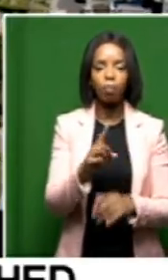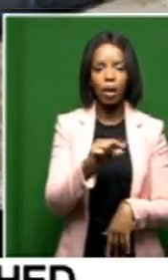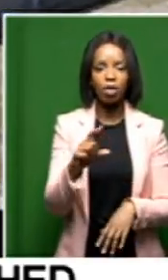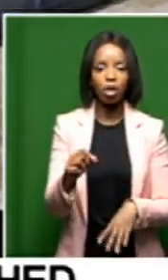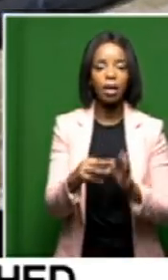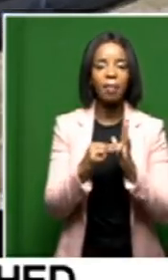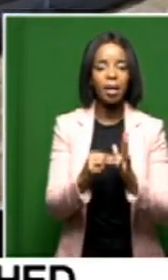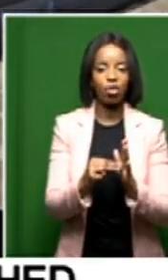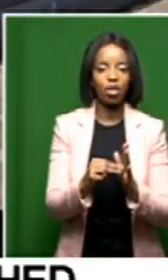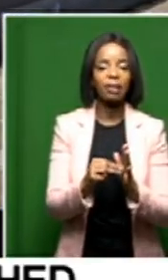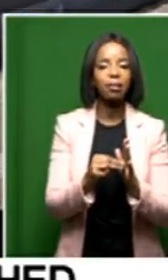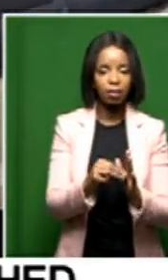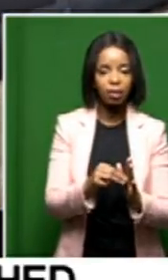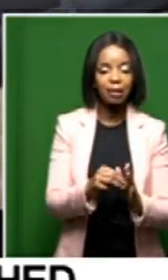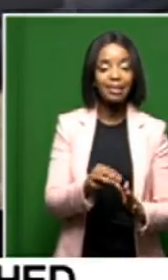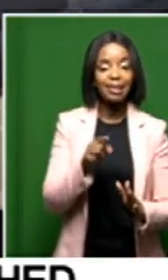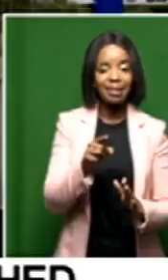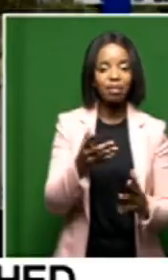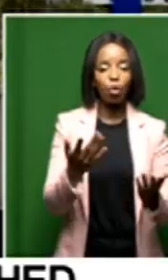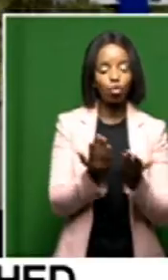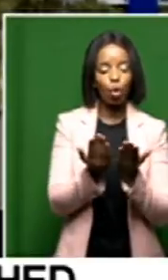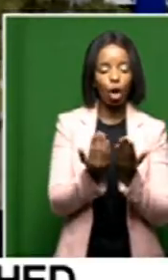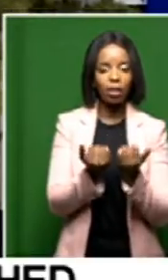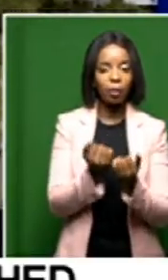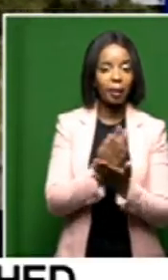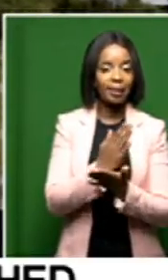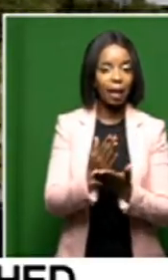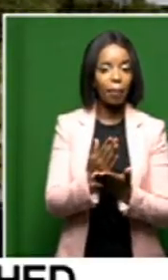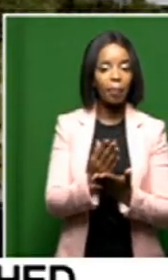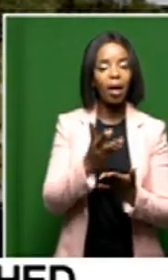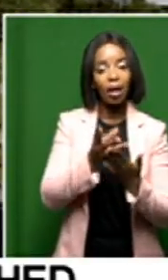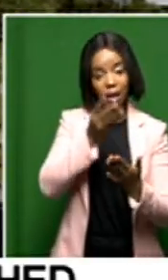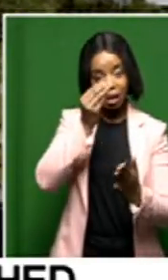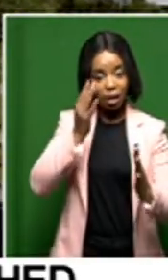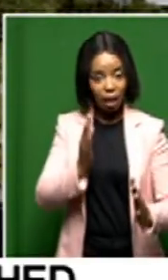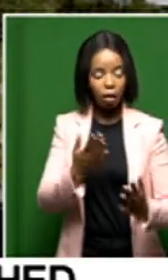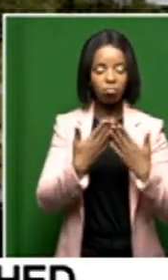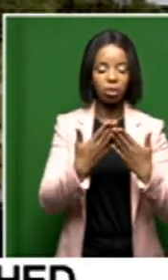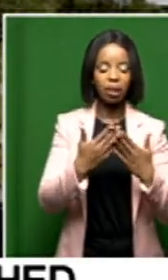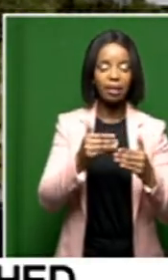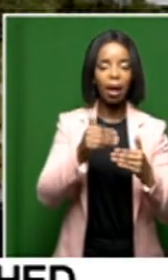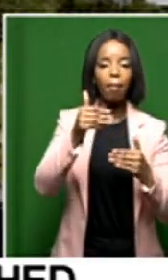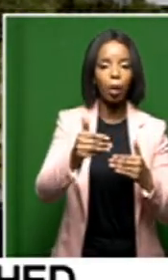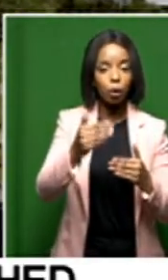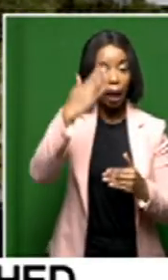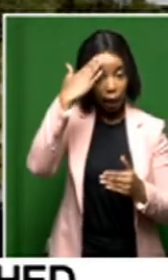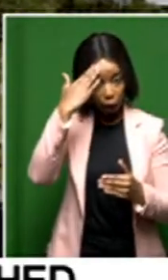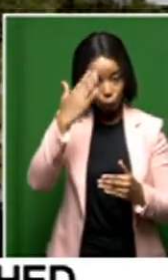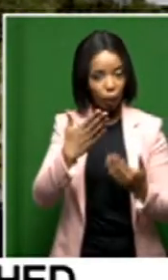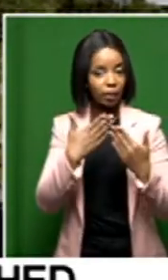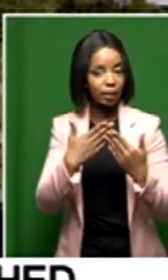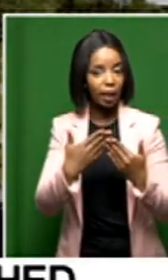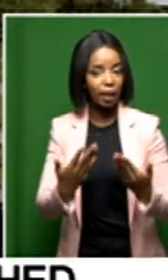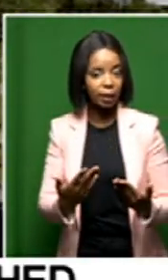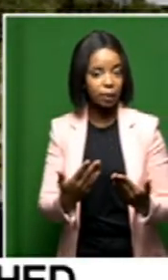young. Some of them will be graduates who will be doing their postgraduate studies, who will be able to do research